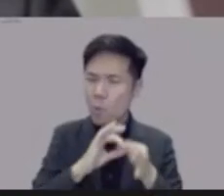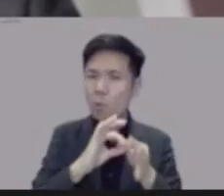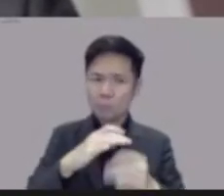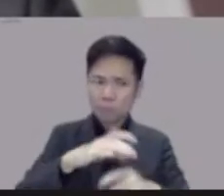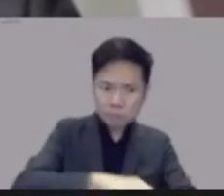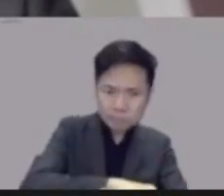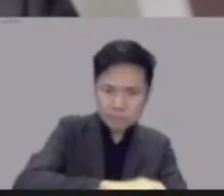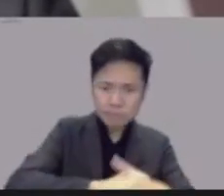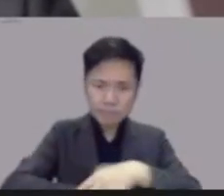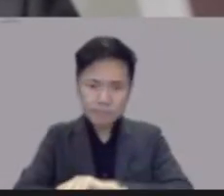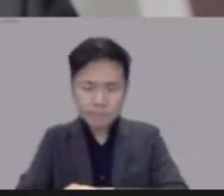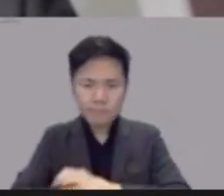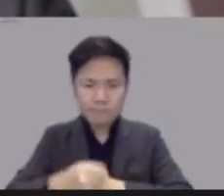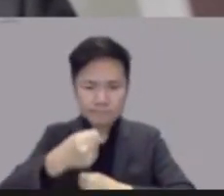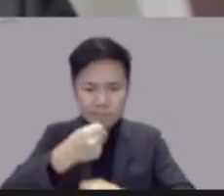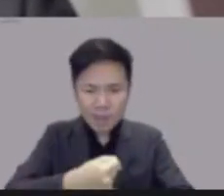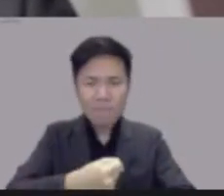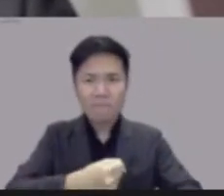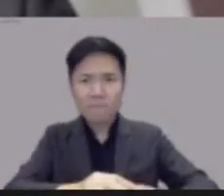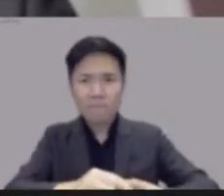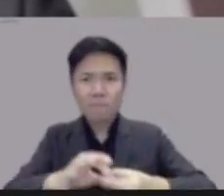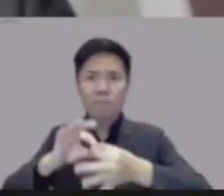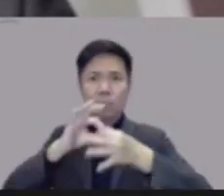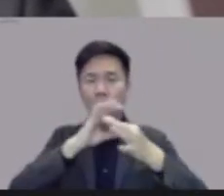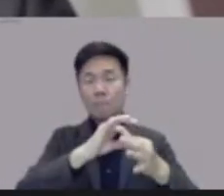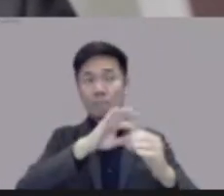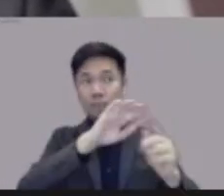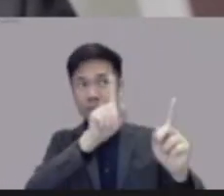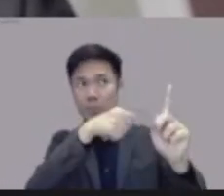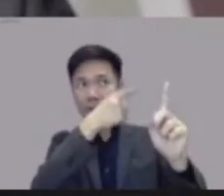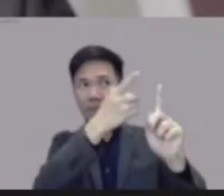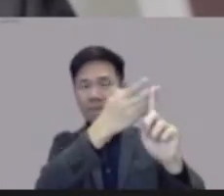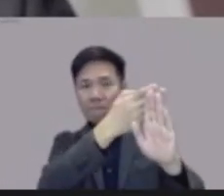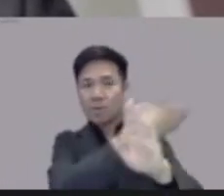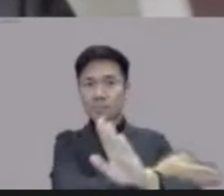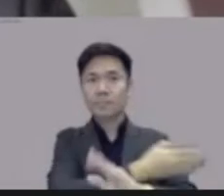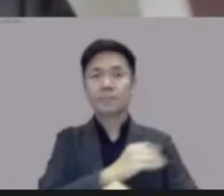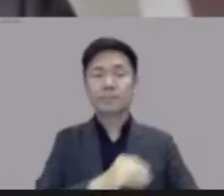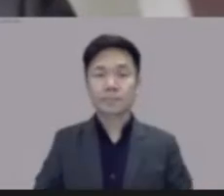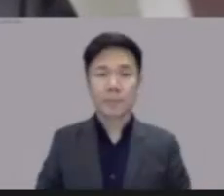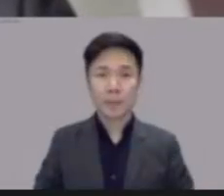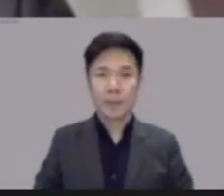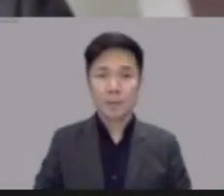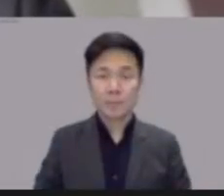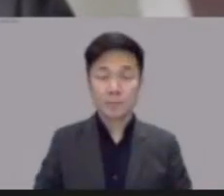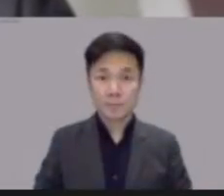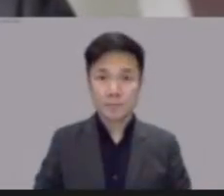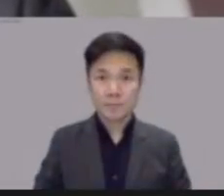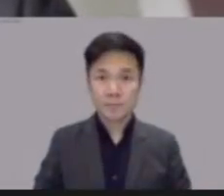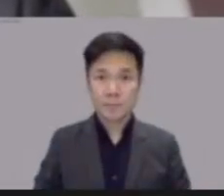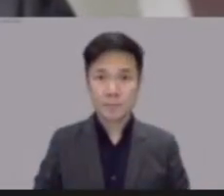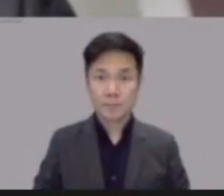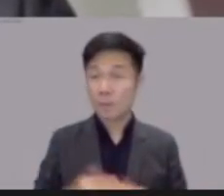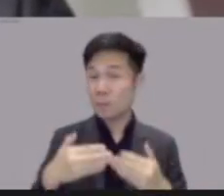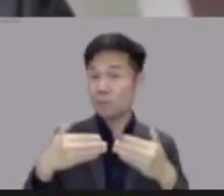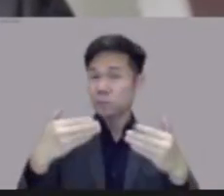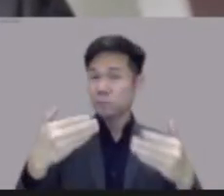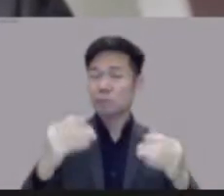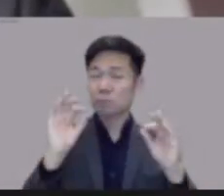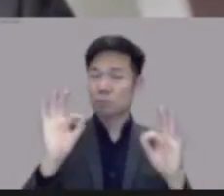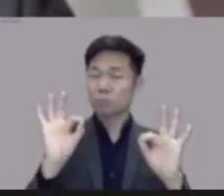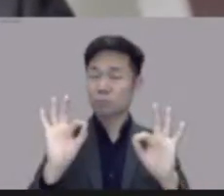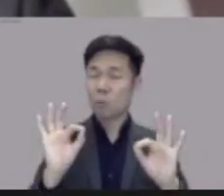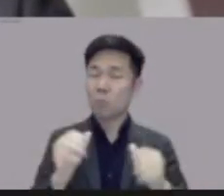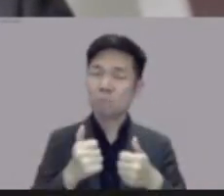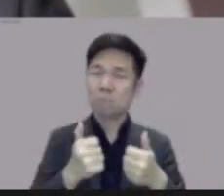of our region is very bright with the booming economy and Innovative Young Generation to take over and now it's the time